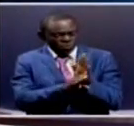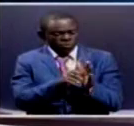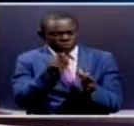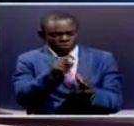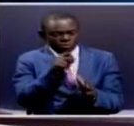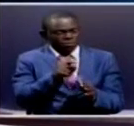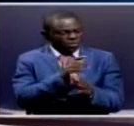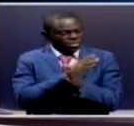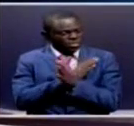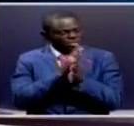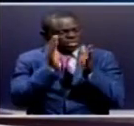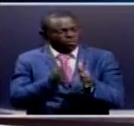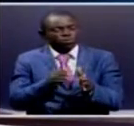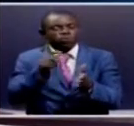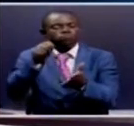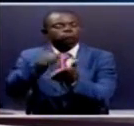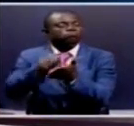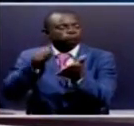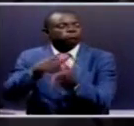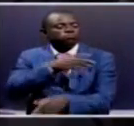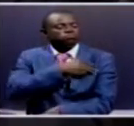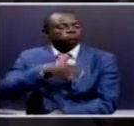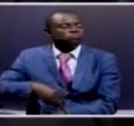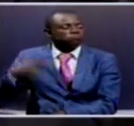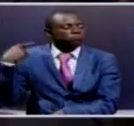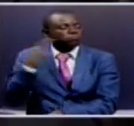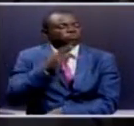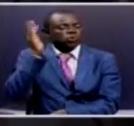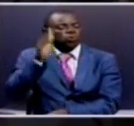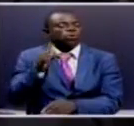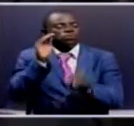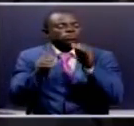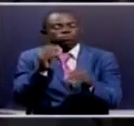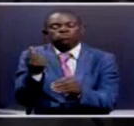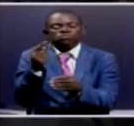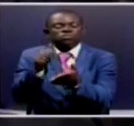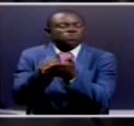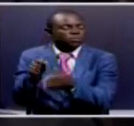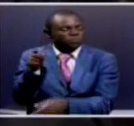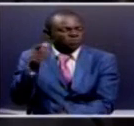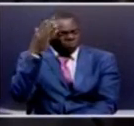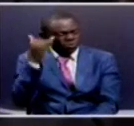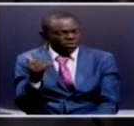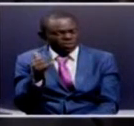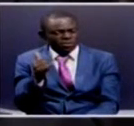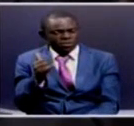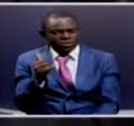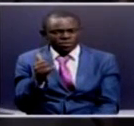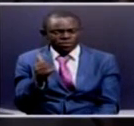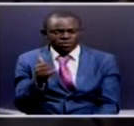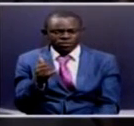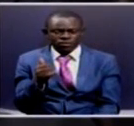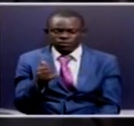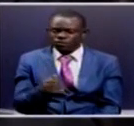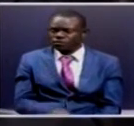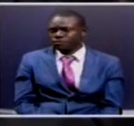crisis, also went to Parliament. Look, this is if your argument is that why should Zambians trust